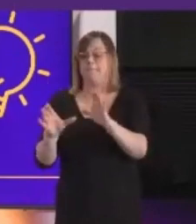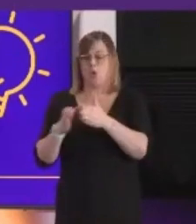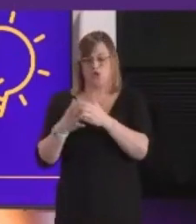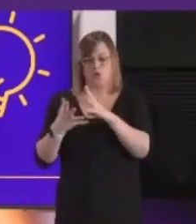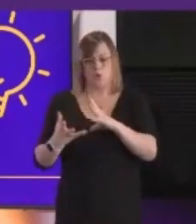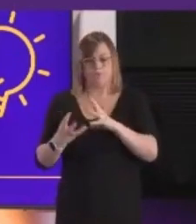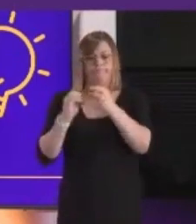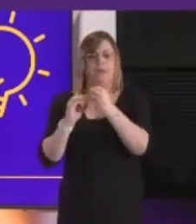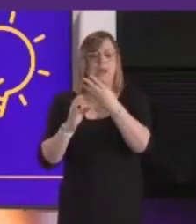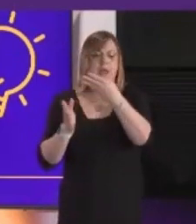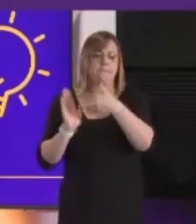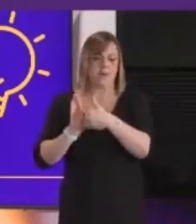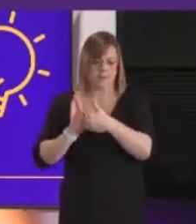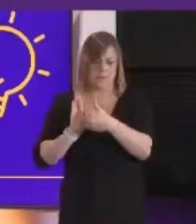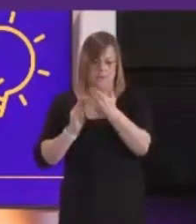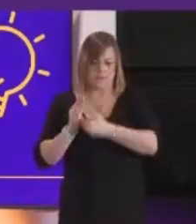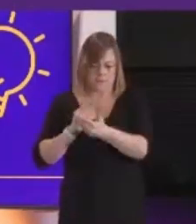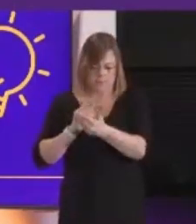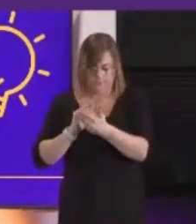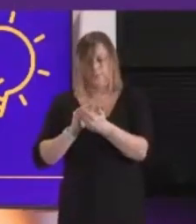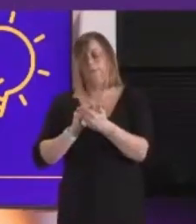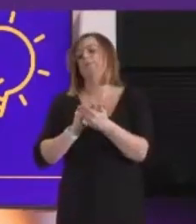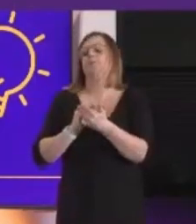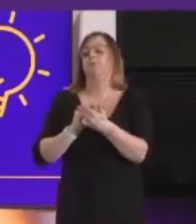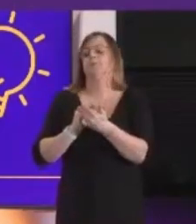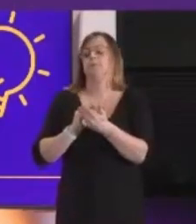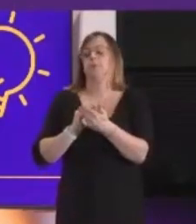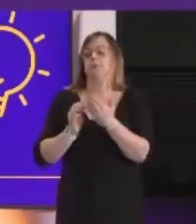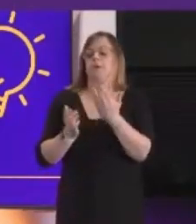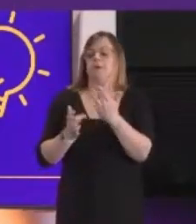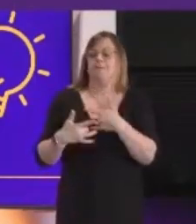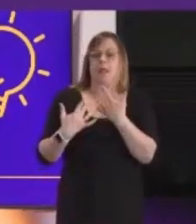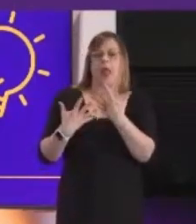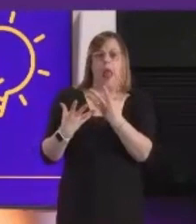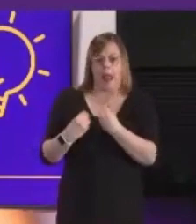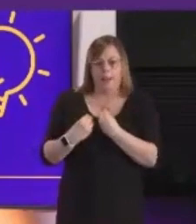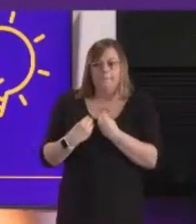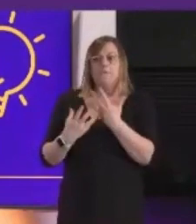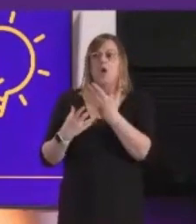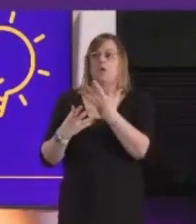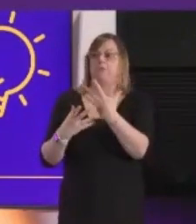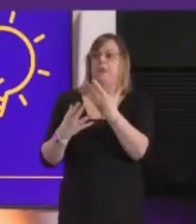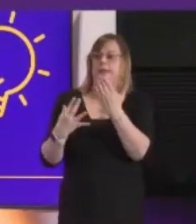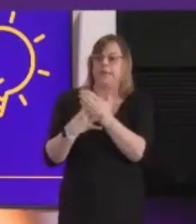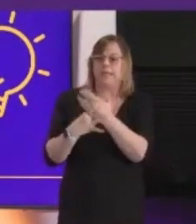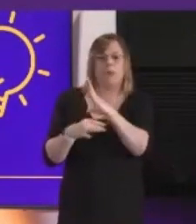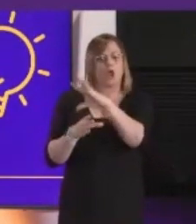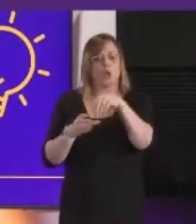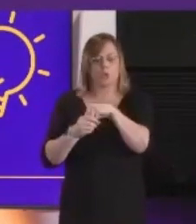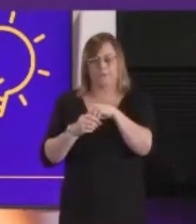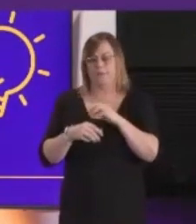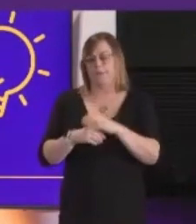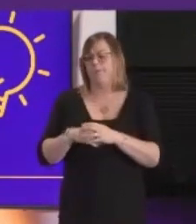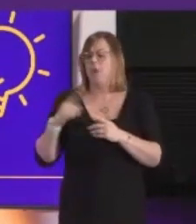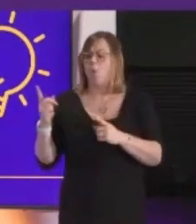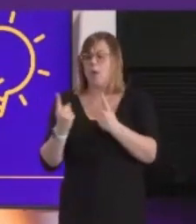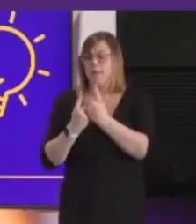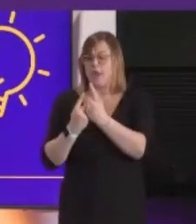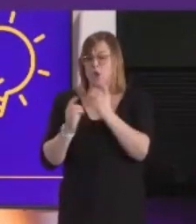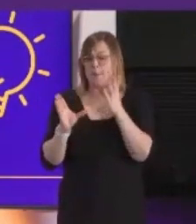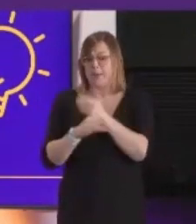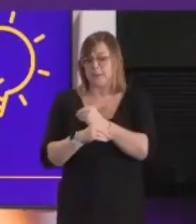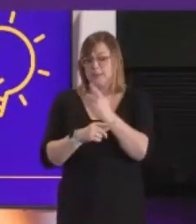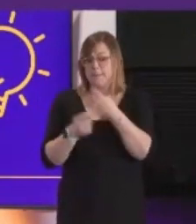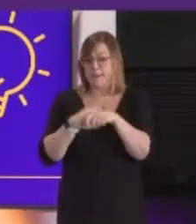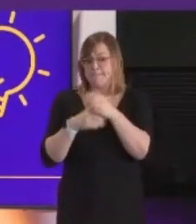months to craft to be as helpful, accessible, interesting as possible. Cool. And one other little gem that you're missing out of that is it's